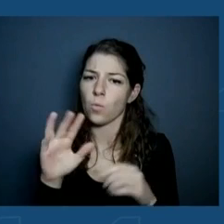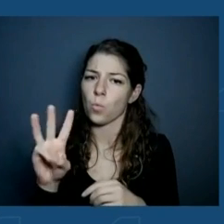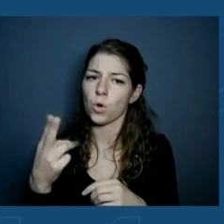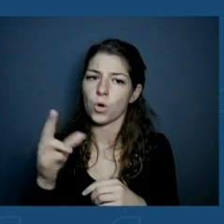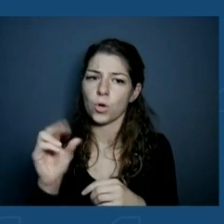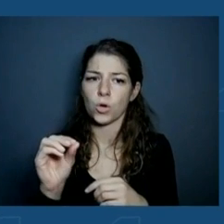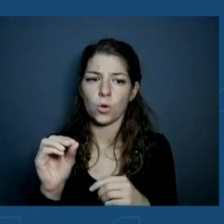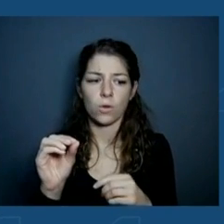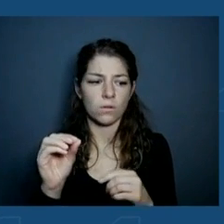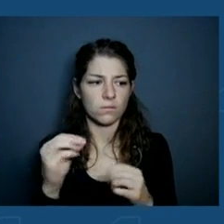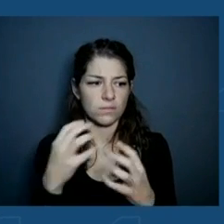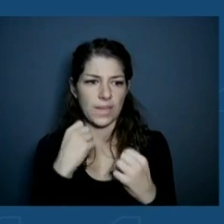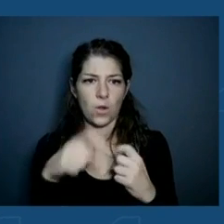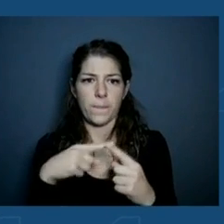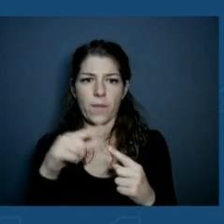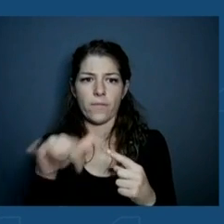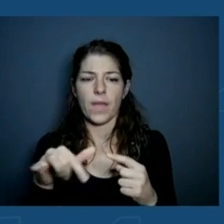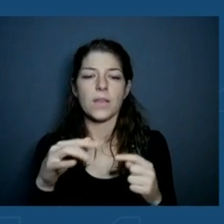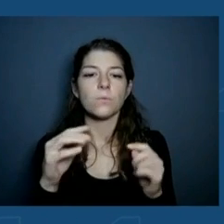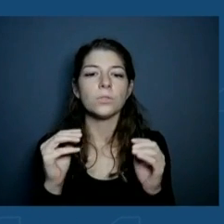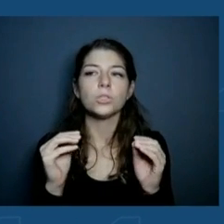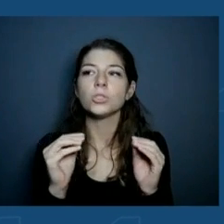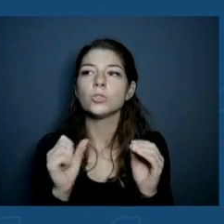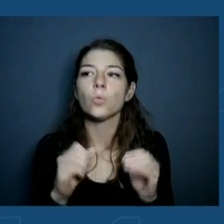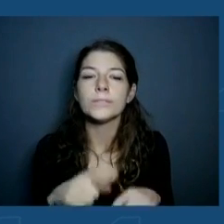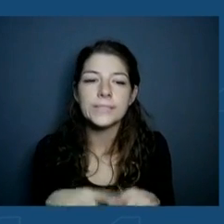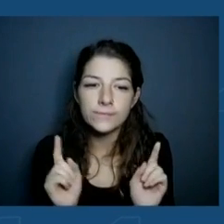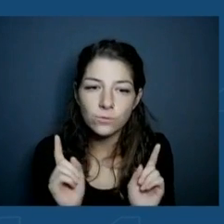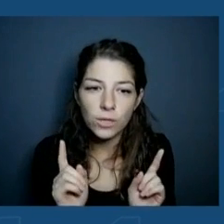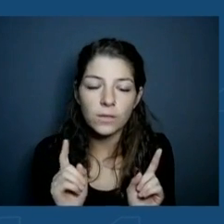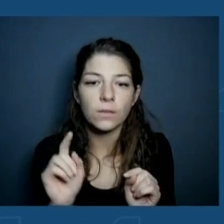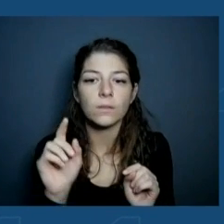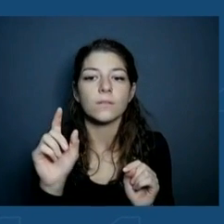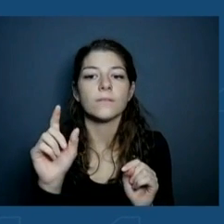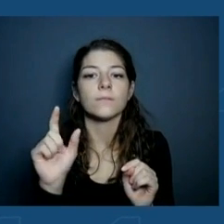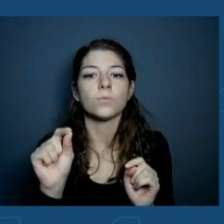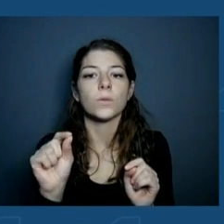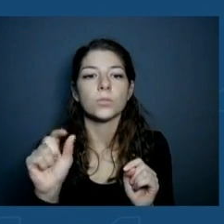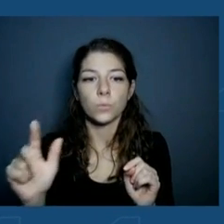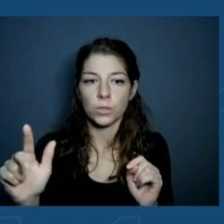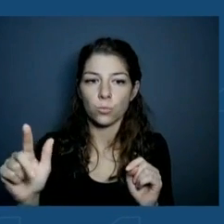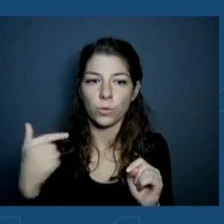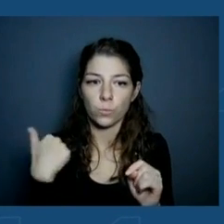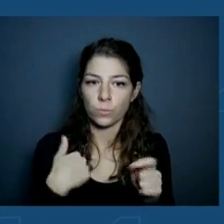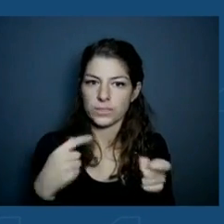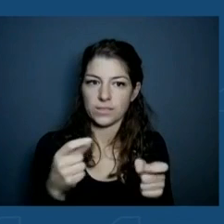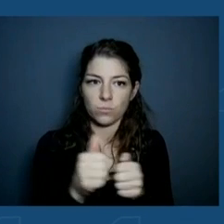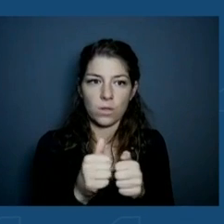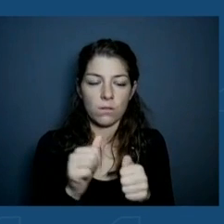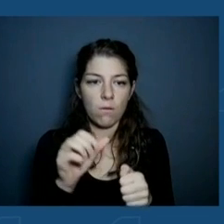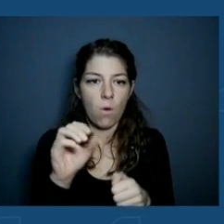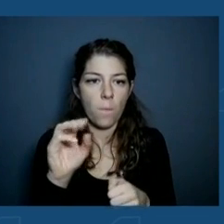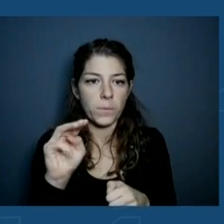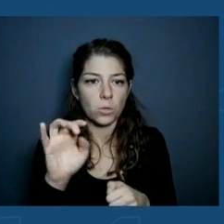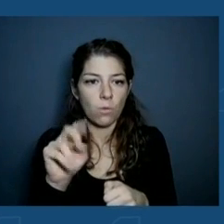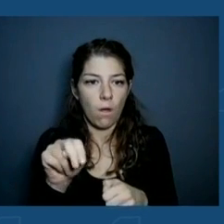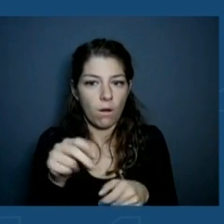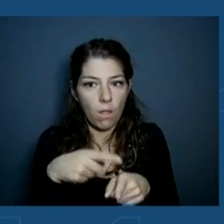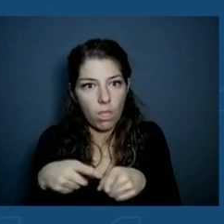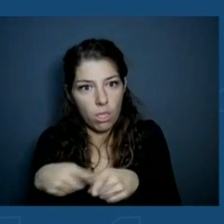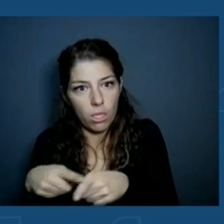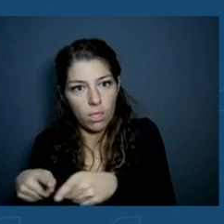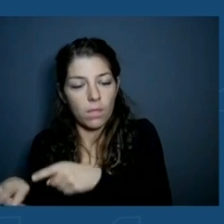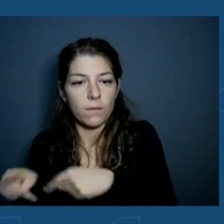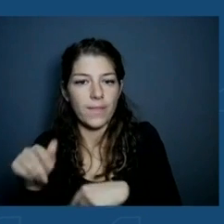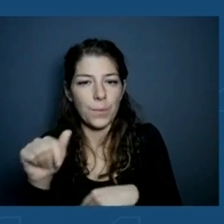about it? It had a lot to do with it was just so different. You know, in 2023, we've been dealing with all these Omicron subvariants, and that's what 23 was